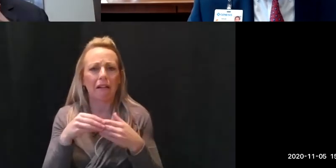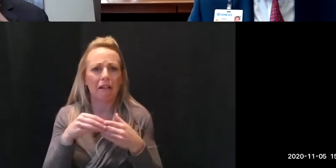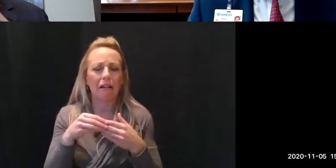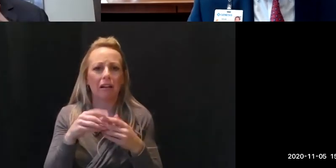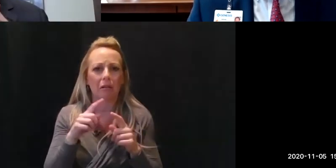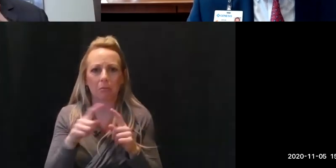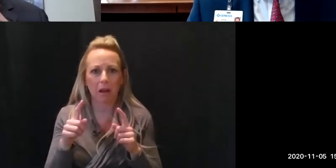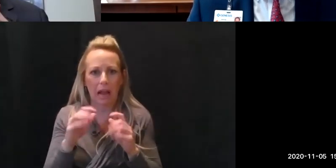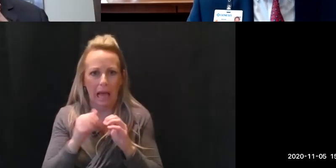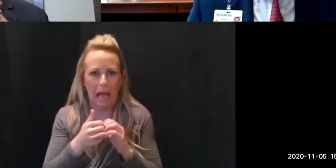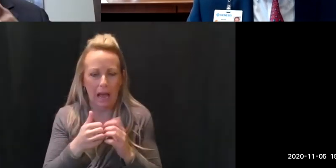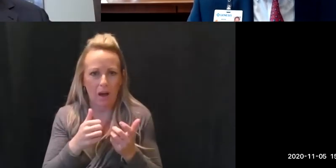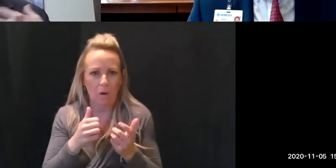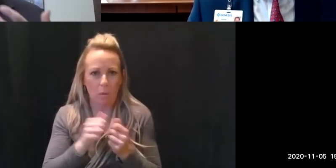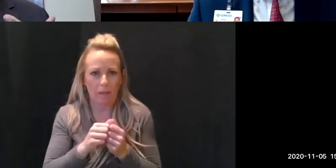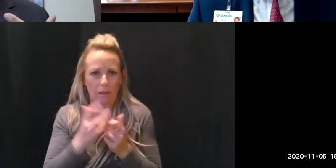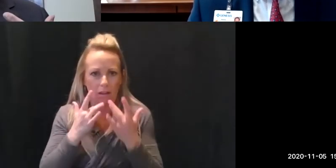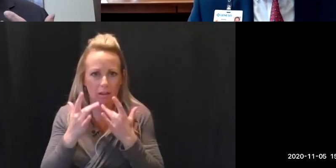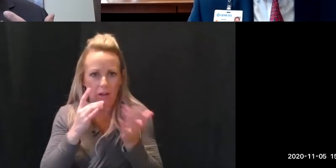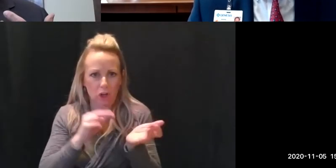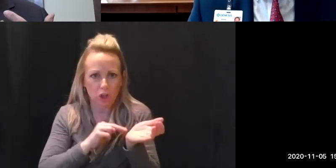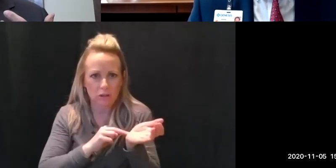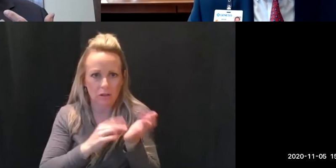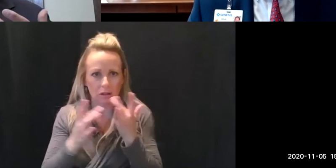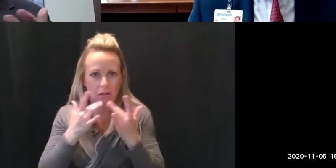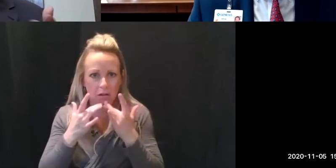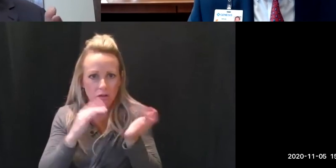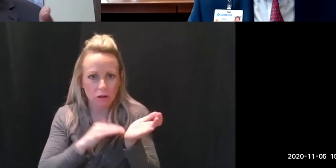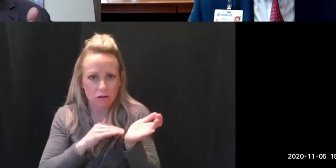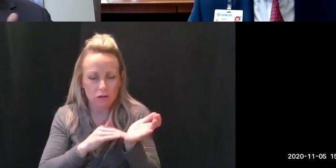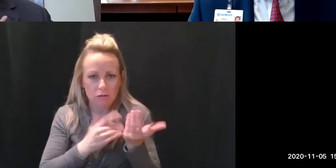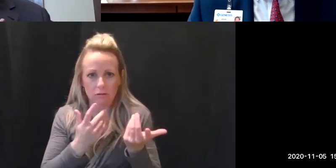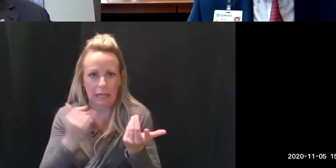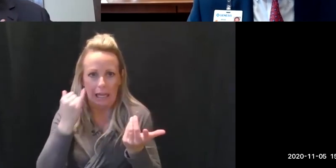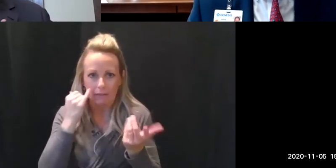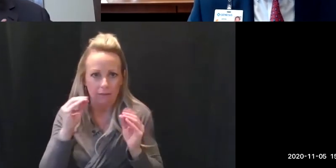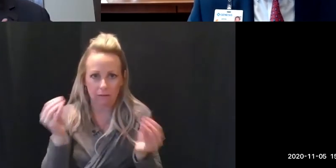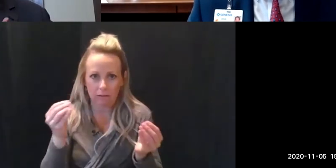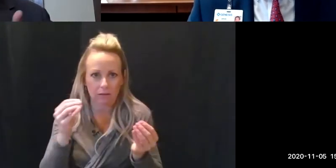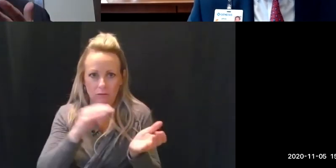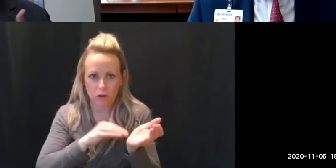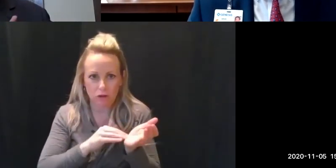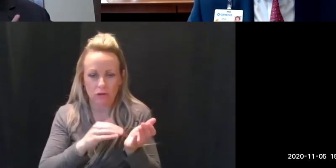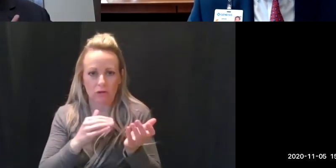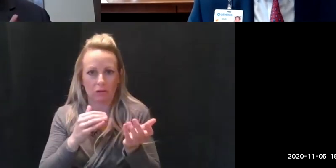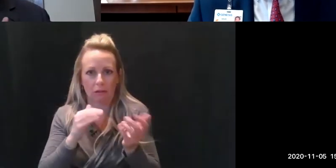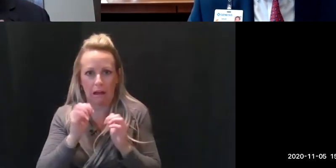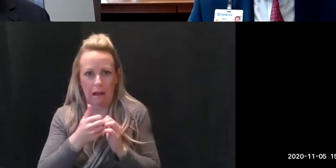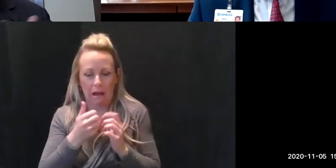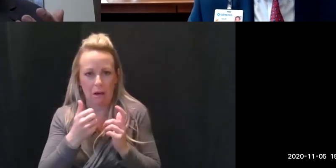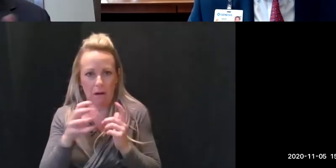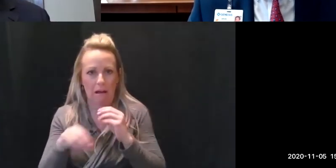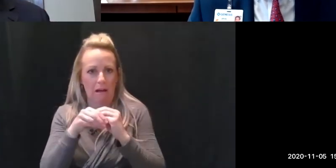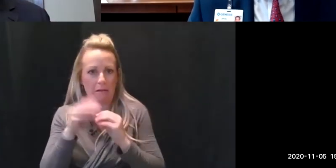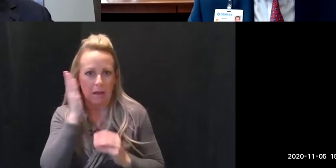of being able to staff them. And if you don't have the staff for them, then it looks at your elective procedures in terms of tamping them down so you